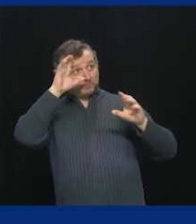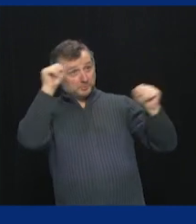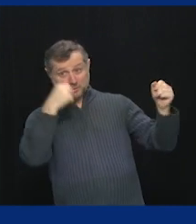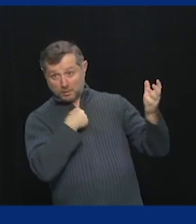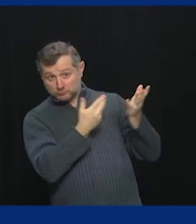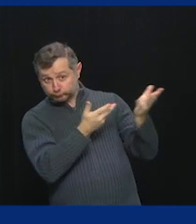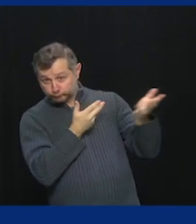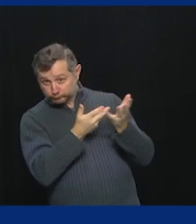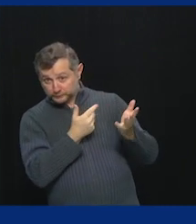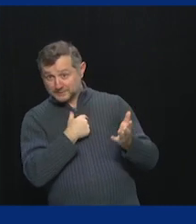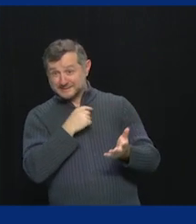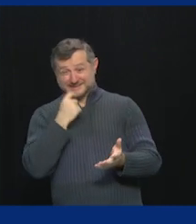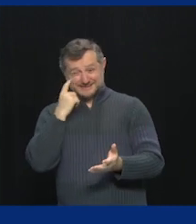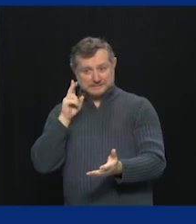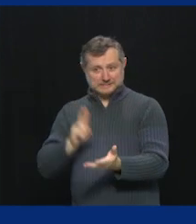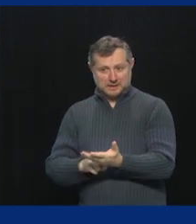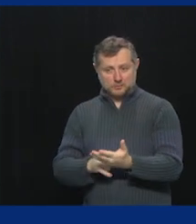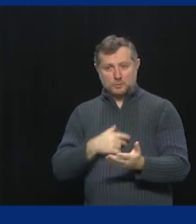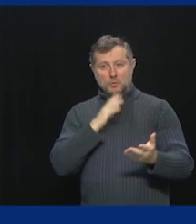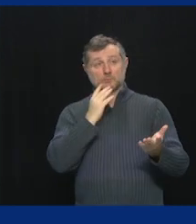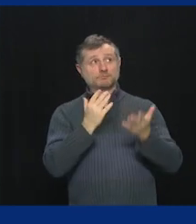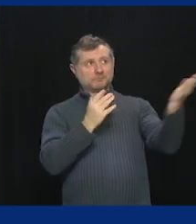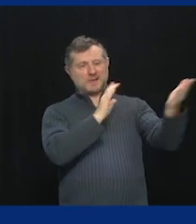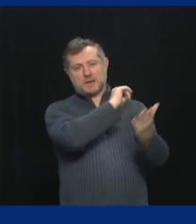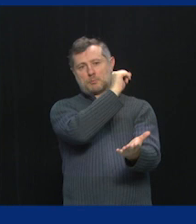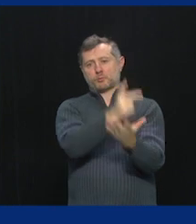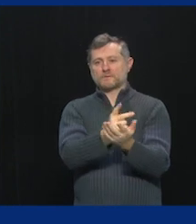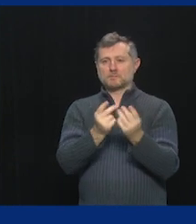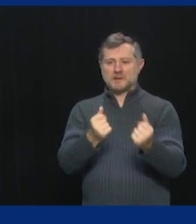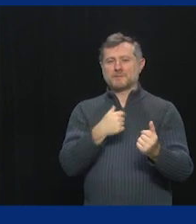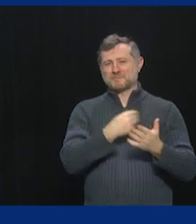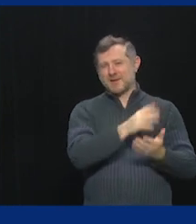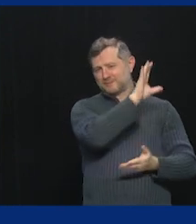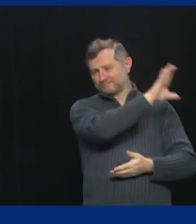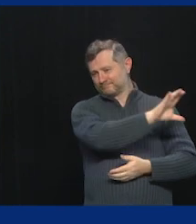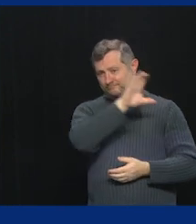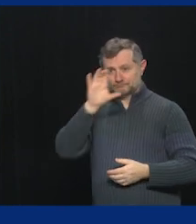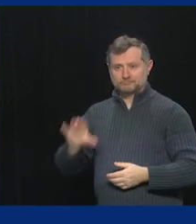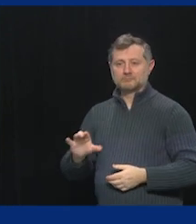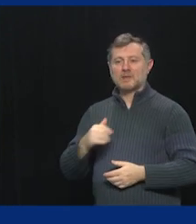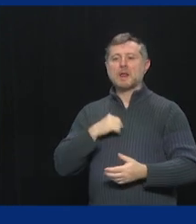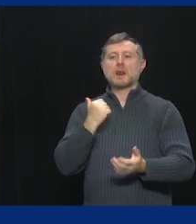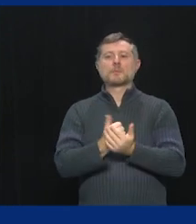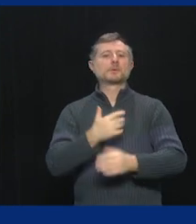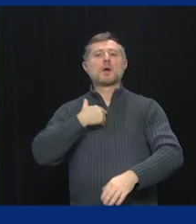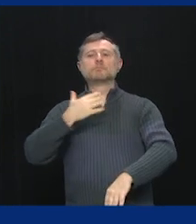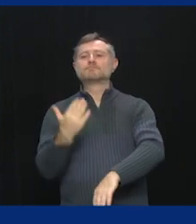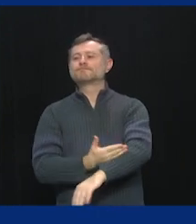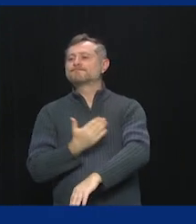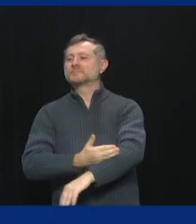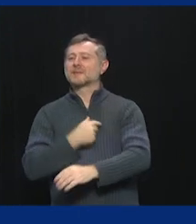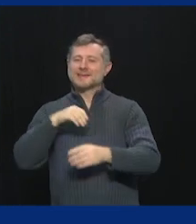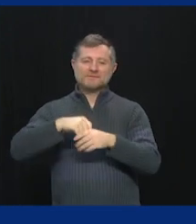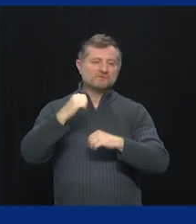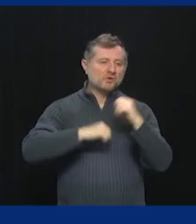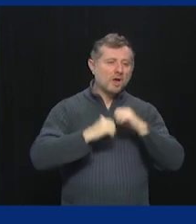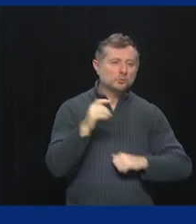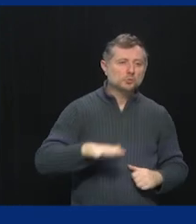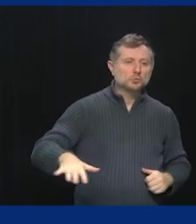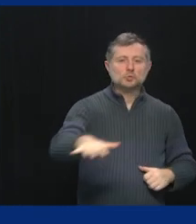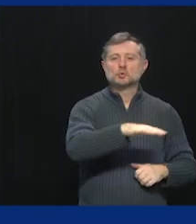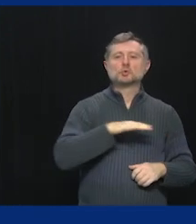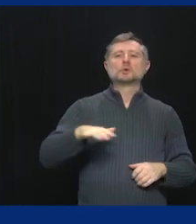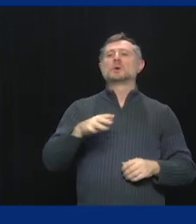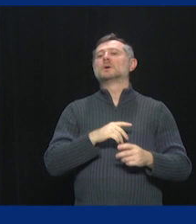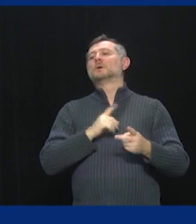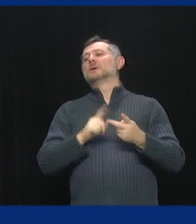just signed here now, that we get the extra money flowing to help us build our infrastructure, but not just the infrastructure capital.